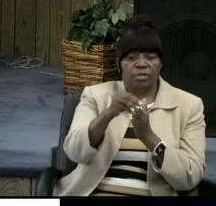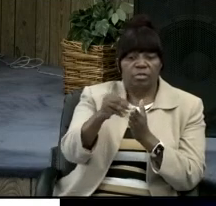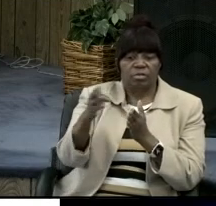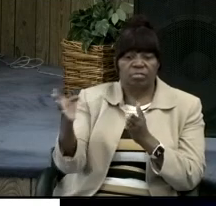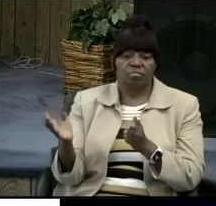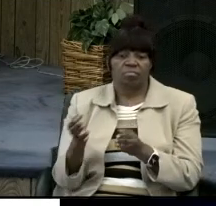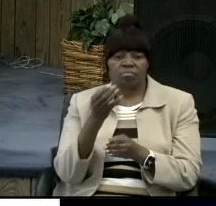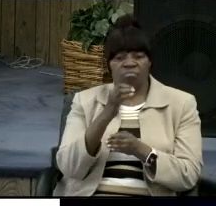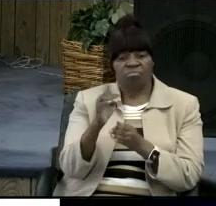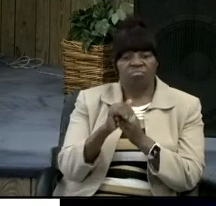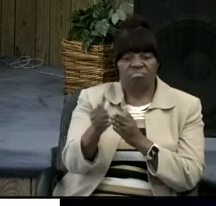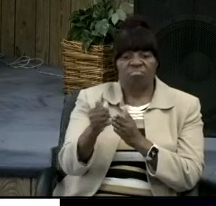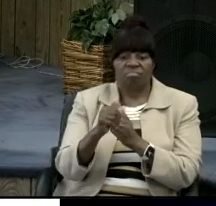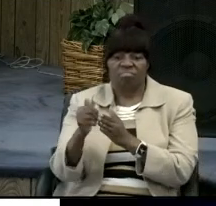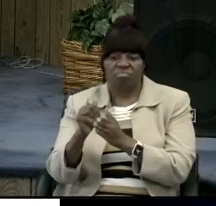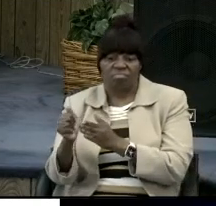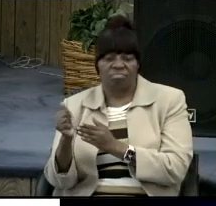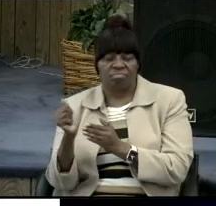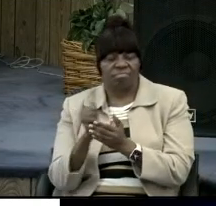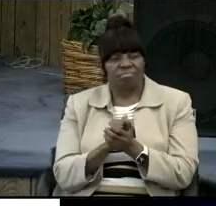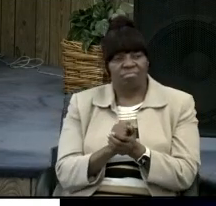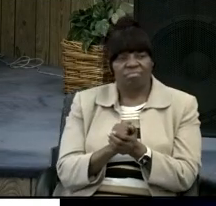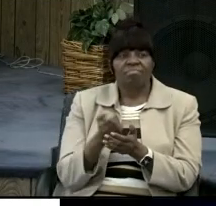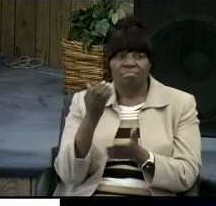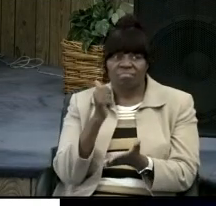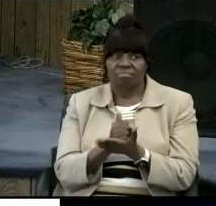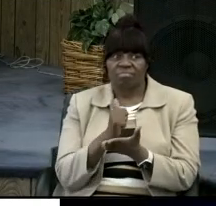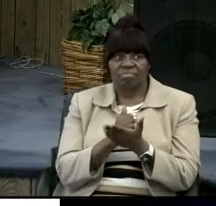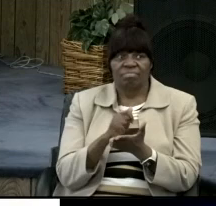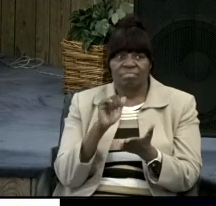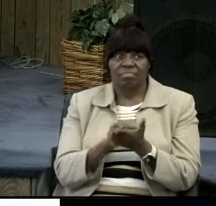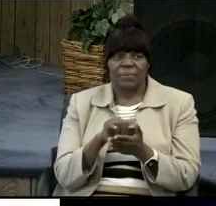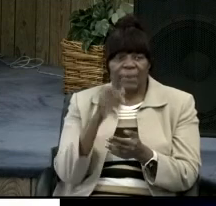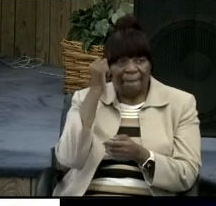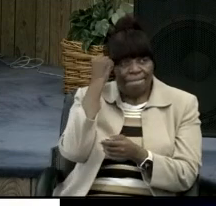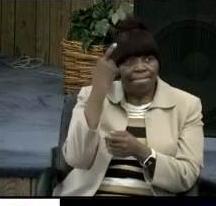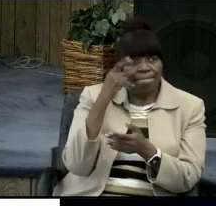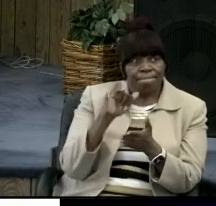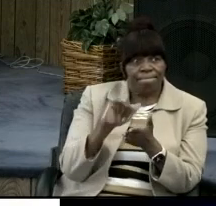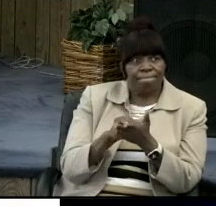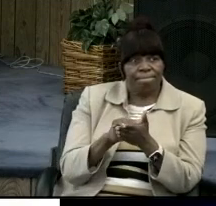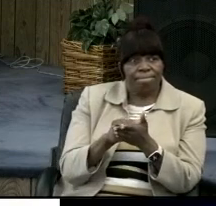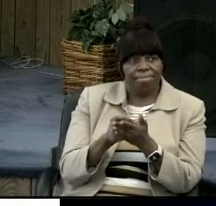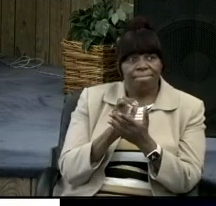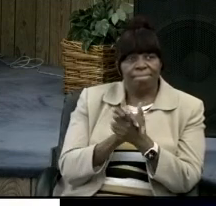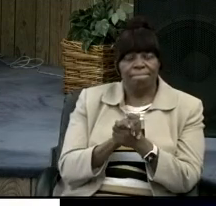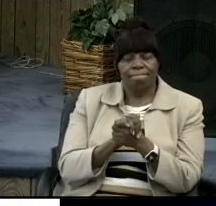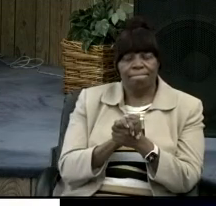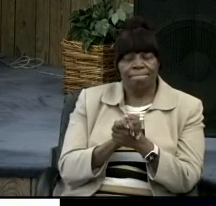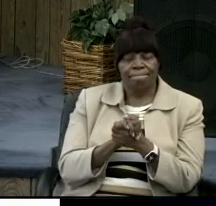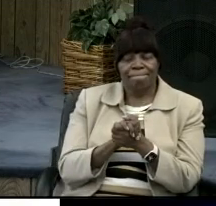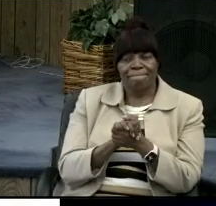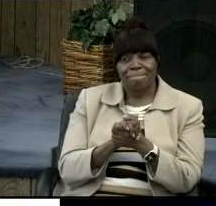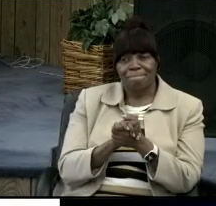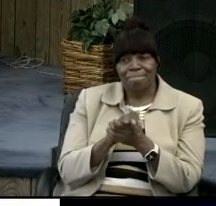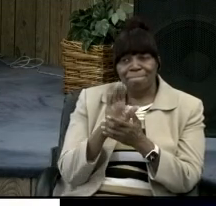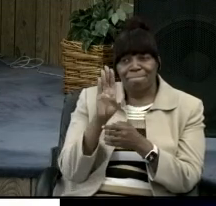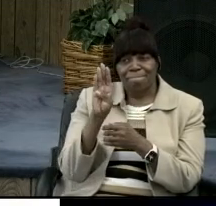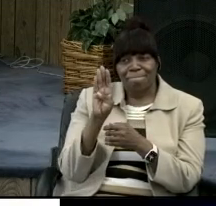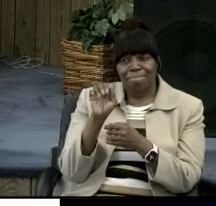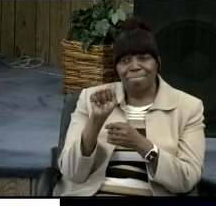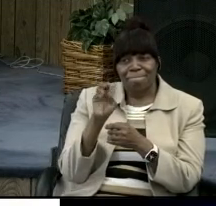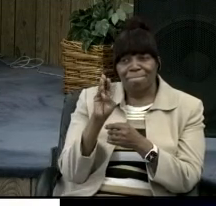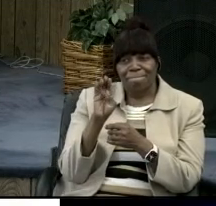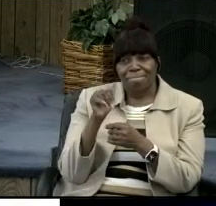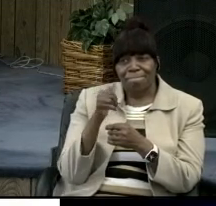do. Amen. Amen. I didn't understand that baby talk music, you know, when they whining like little,